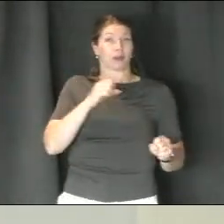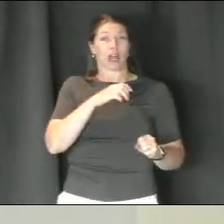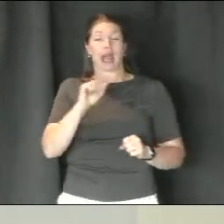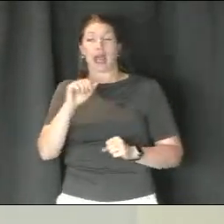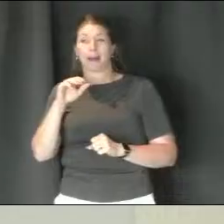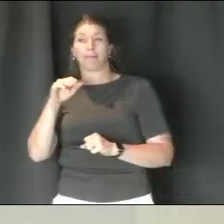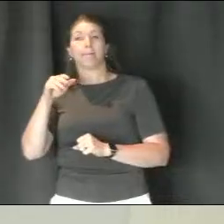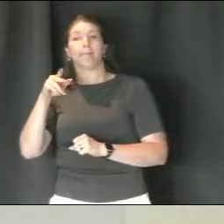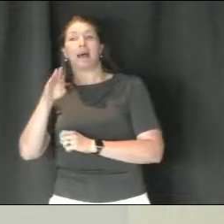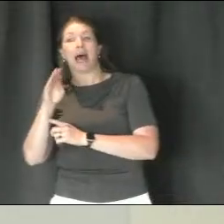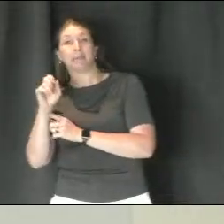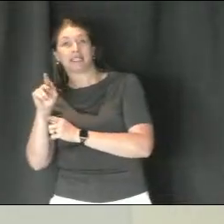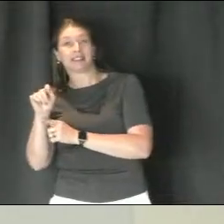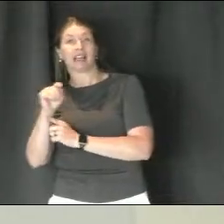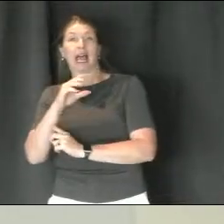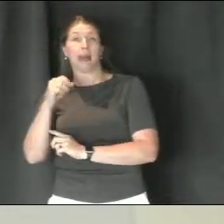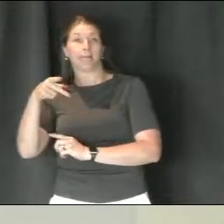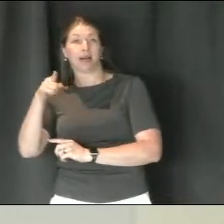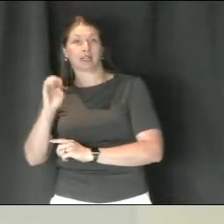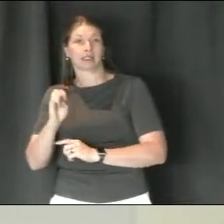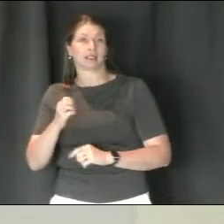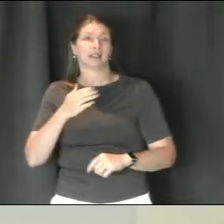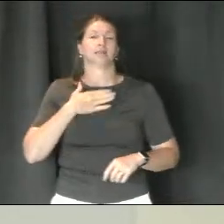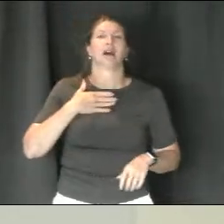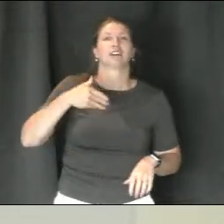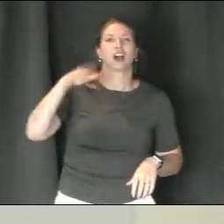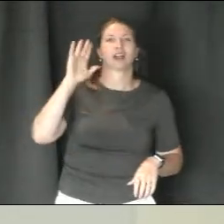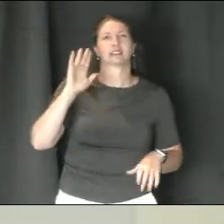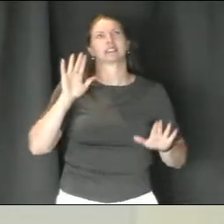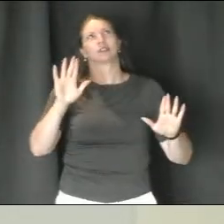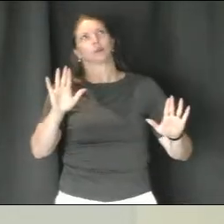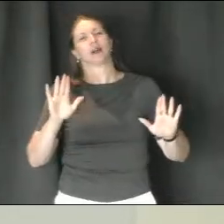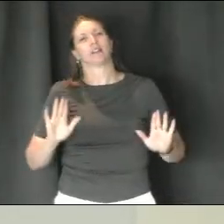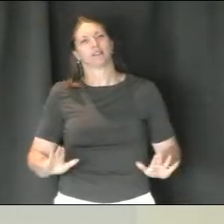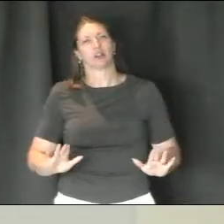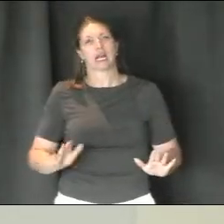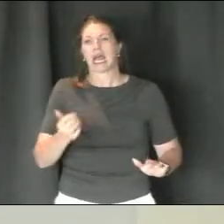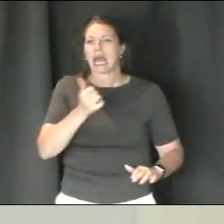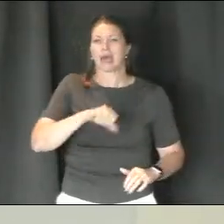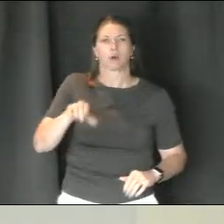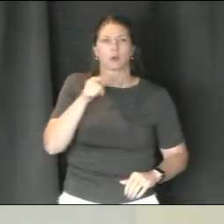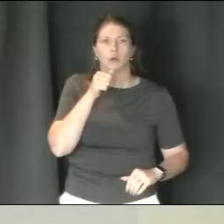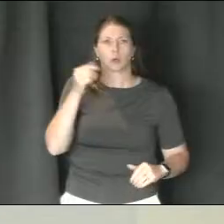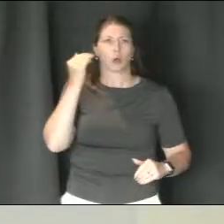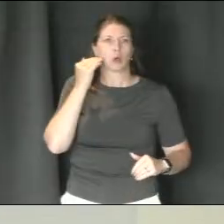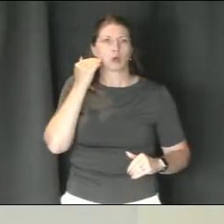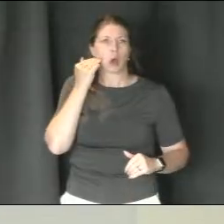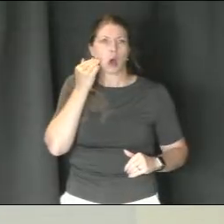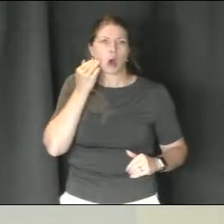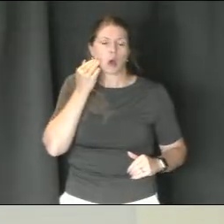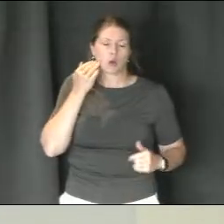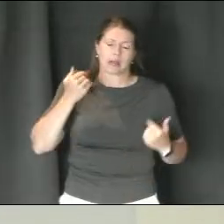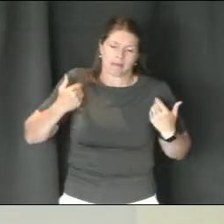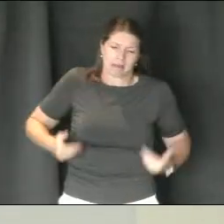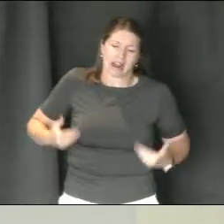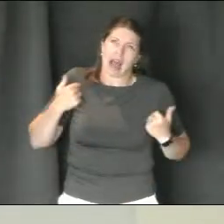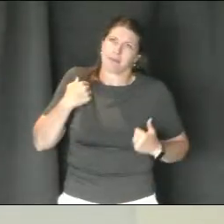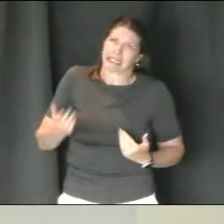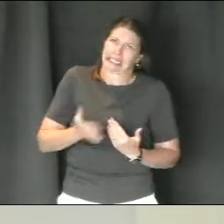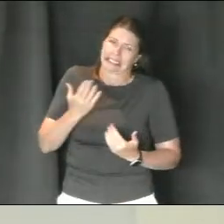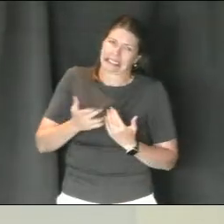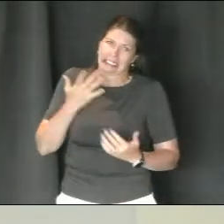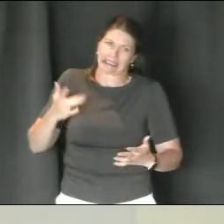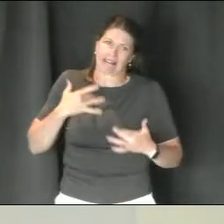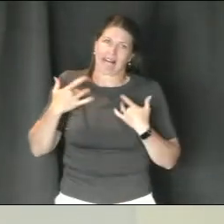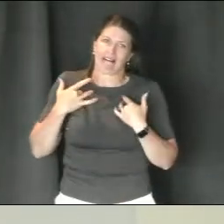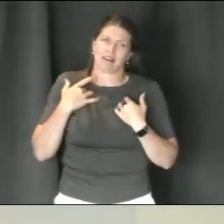my gracious. This is so wonderful. Anybody who knows me knows that I'm pretty excitable. So anyway, hang on. I got a